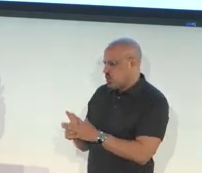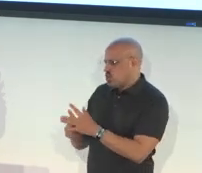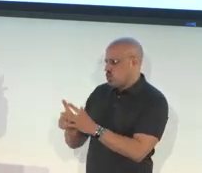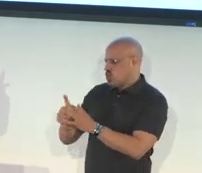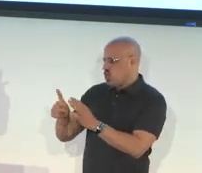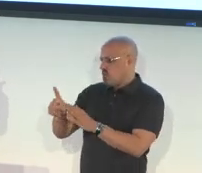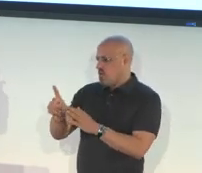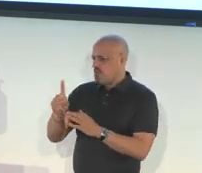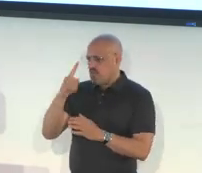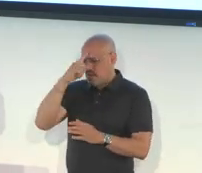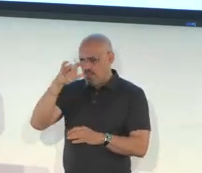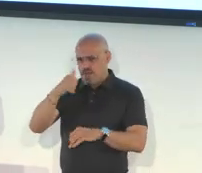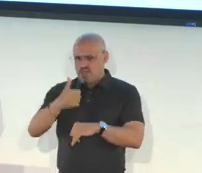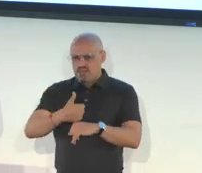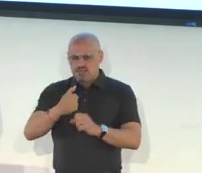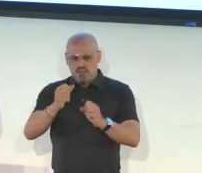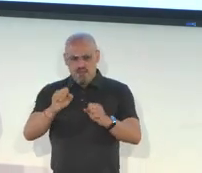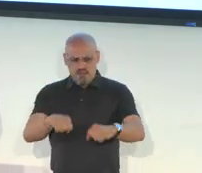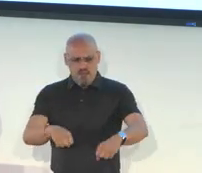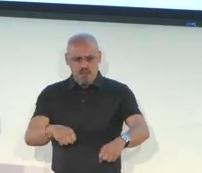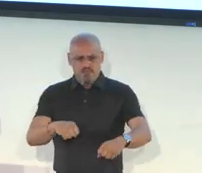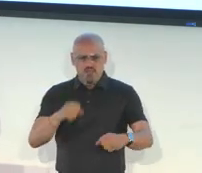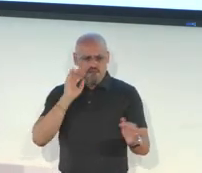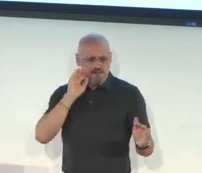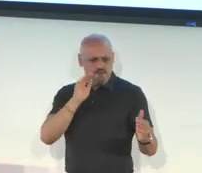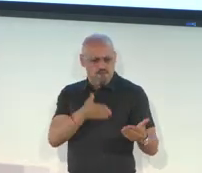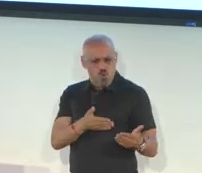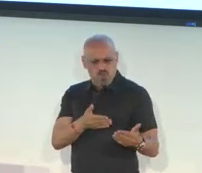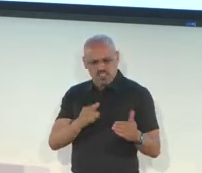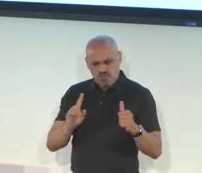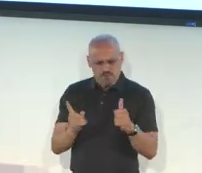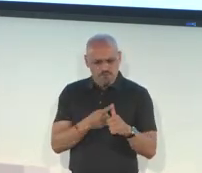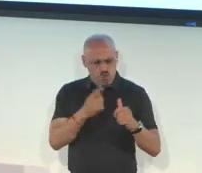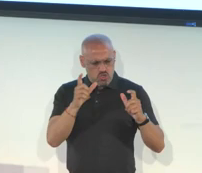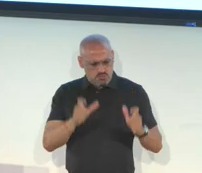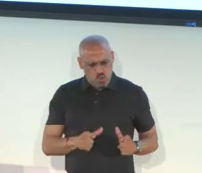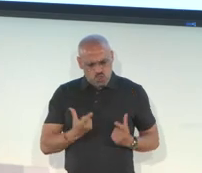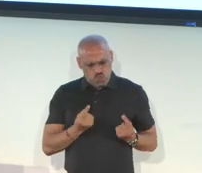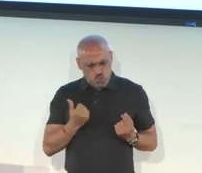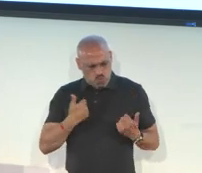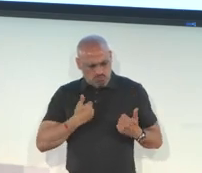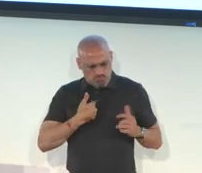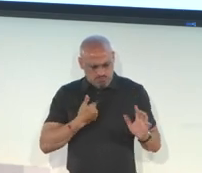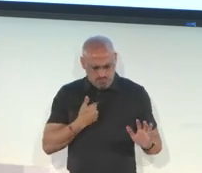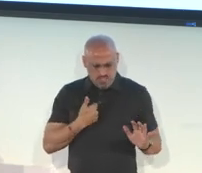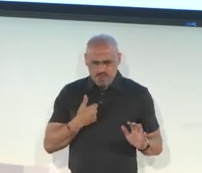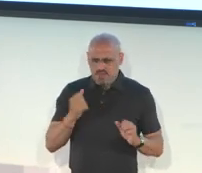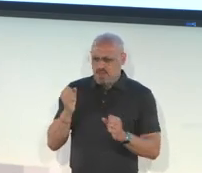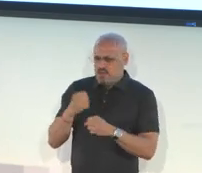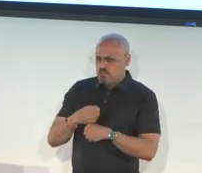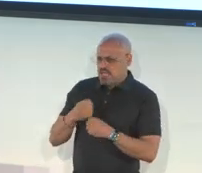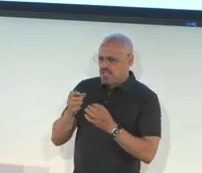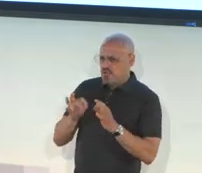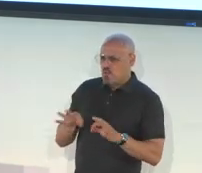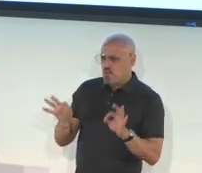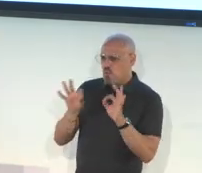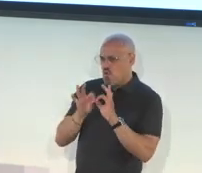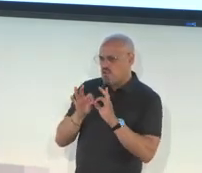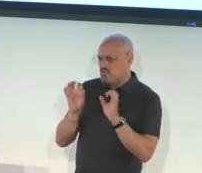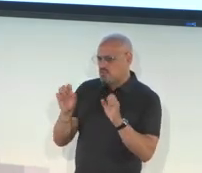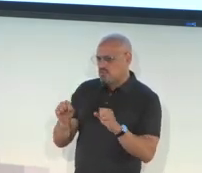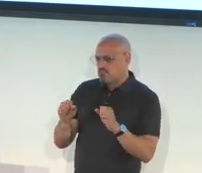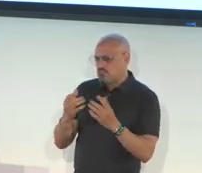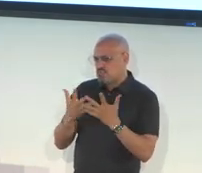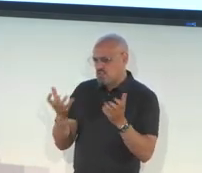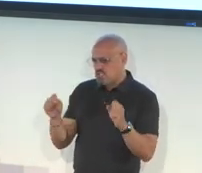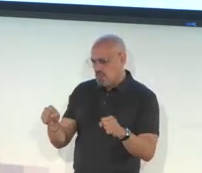the mindset can be very focused on being the first person to do it and to make as much money as possible,